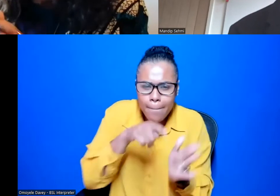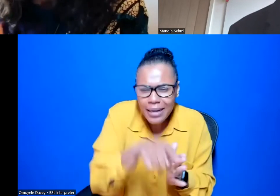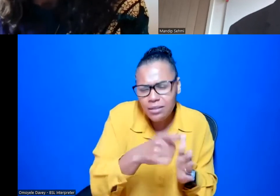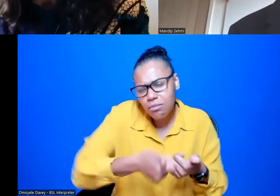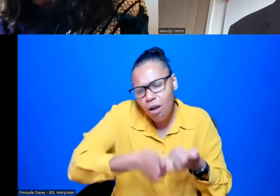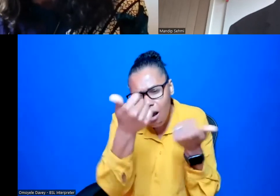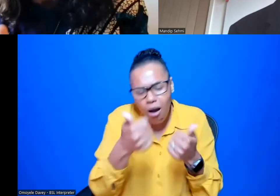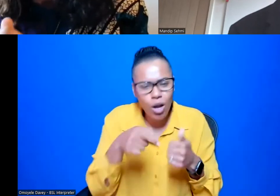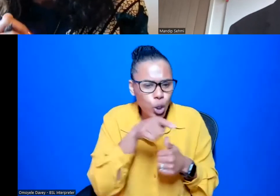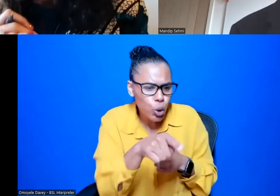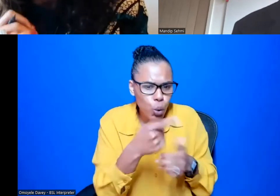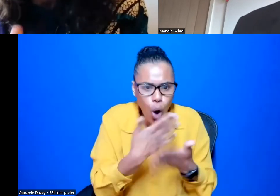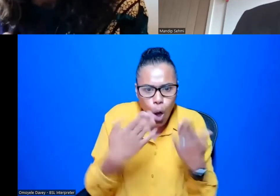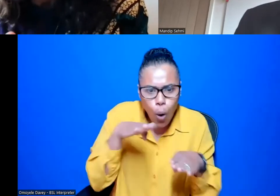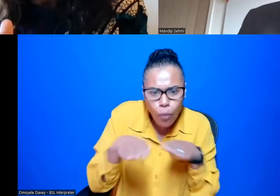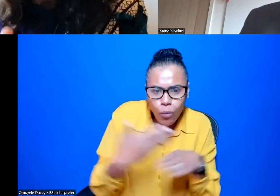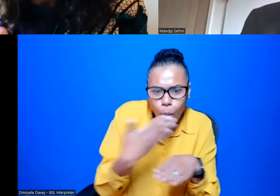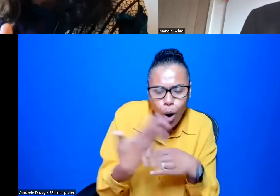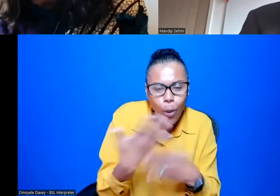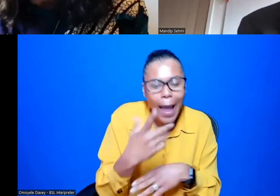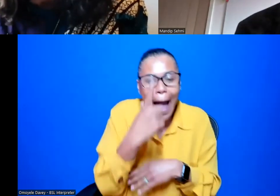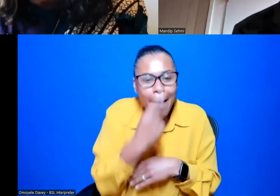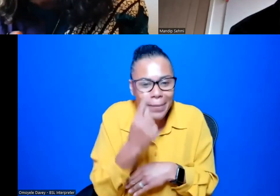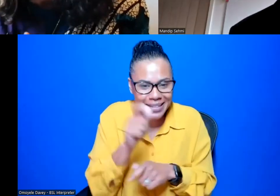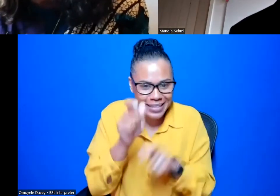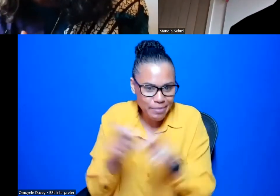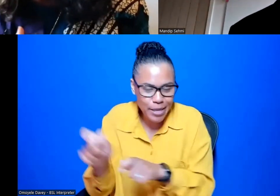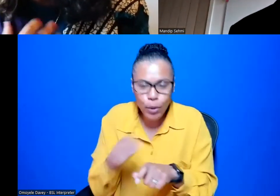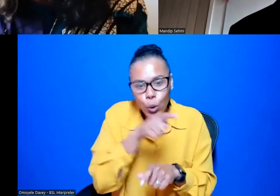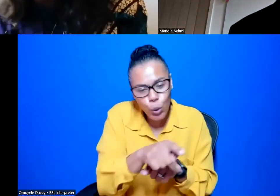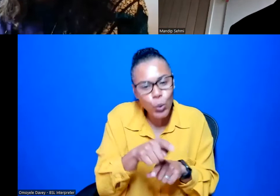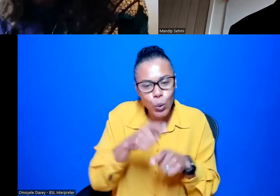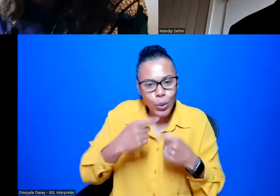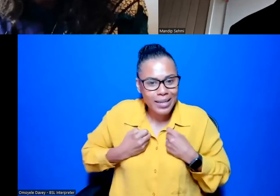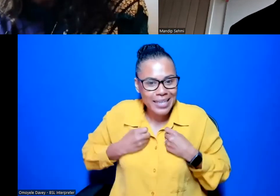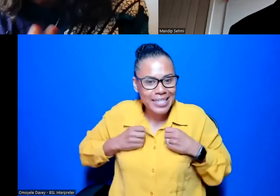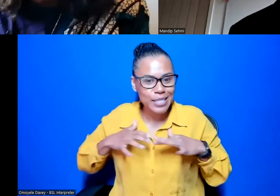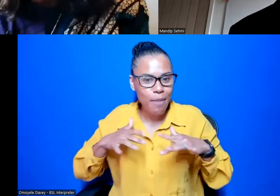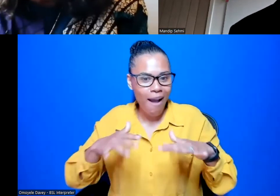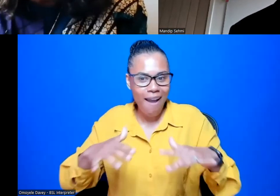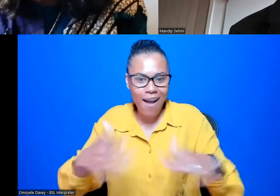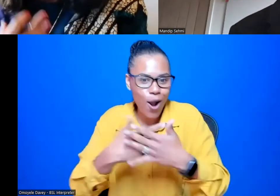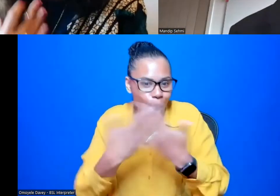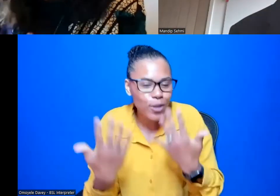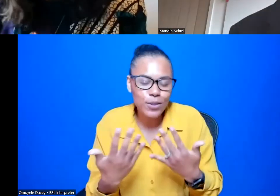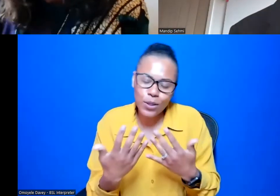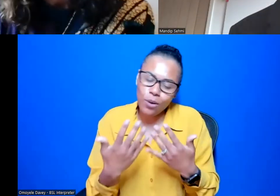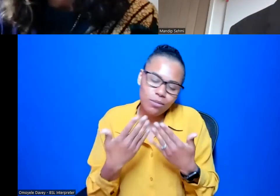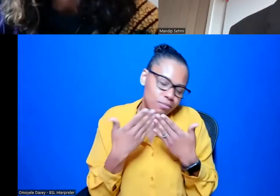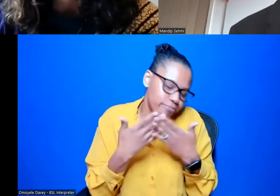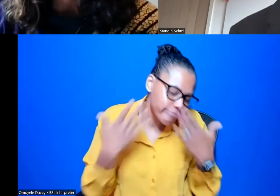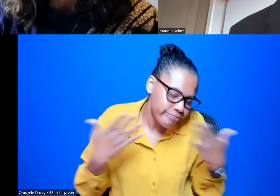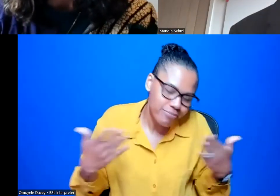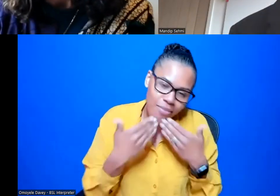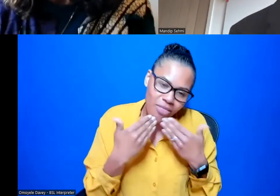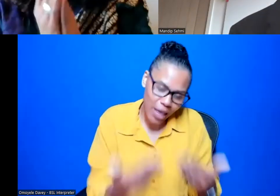and inspiring, and inspiring elite sports and business people. So a massive thanks to you from Sporting Equals, and thank you for